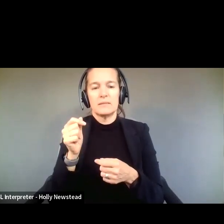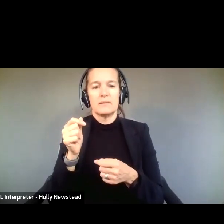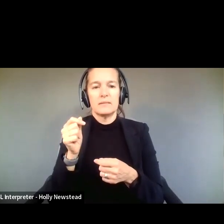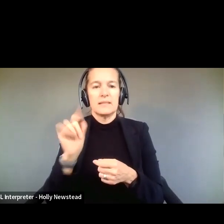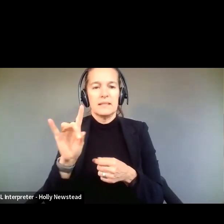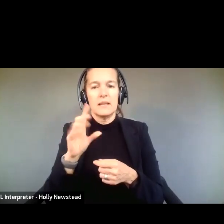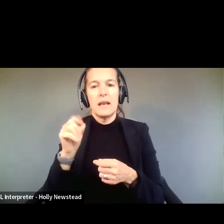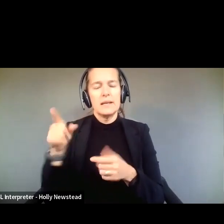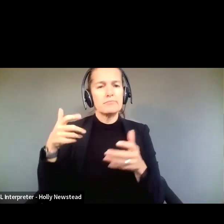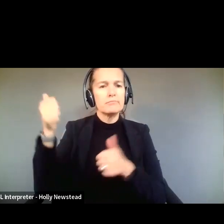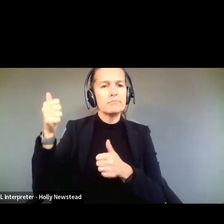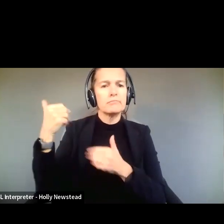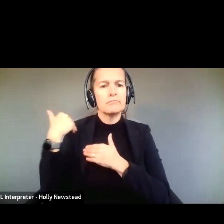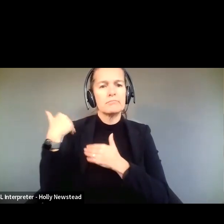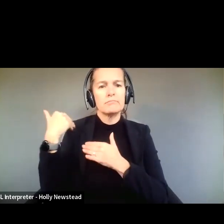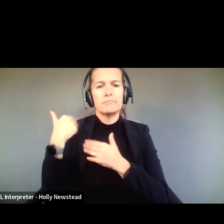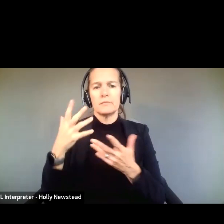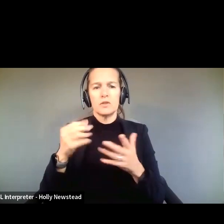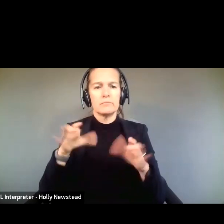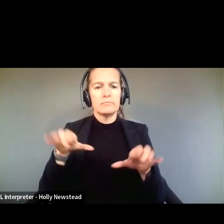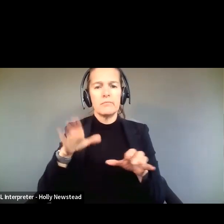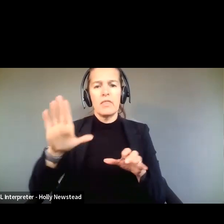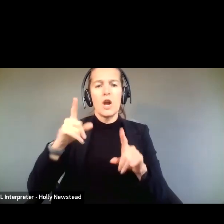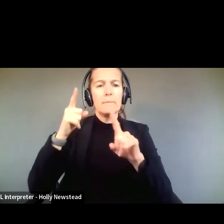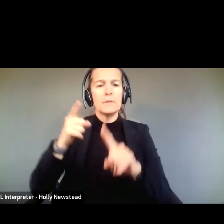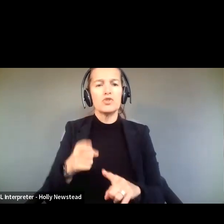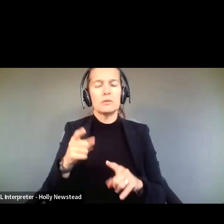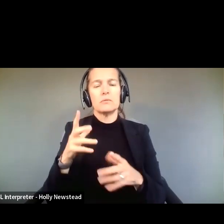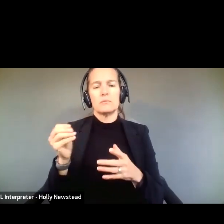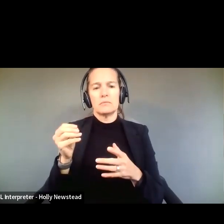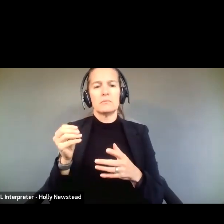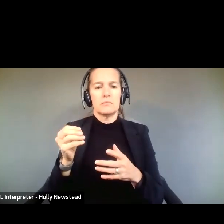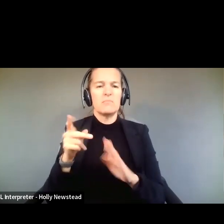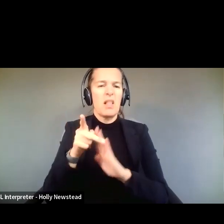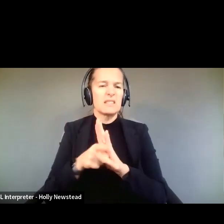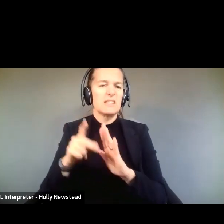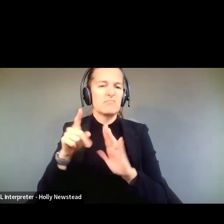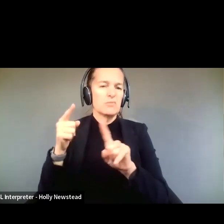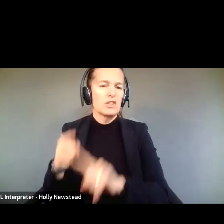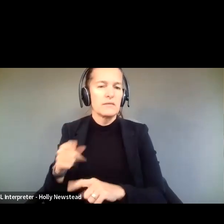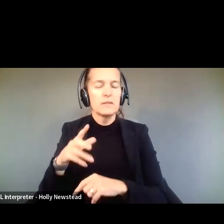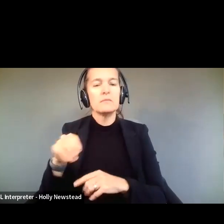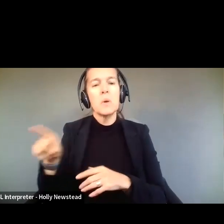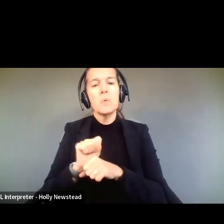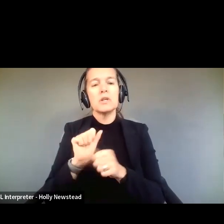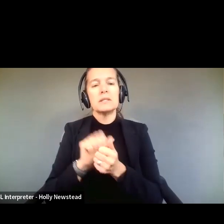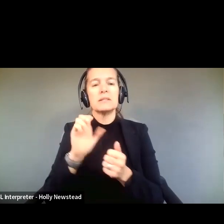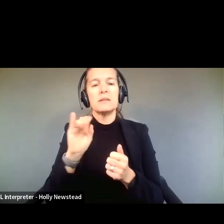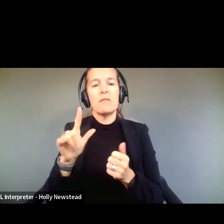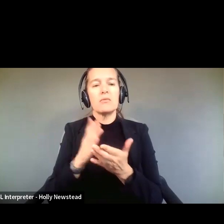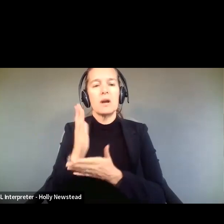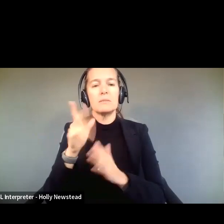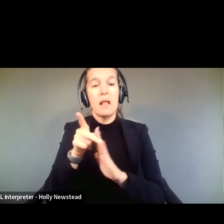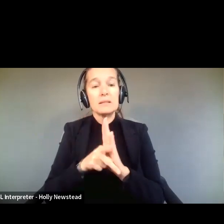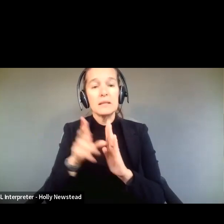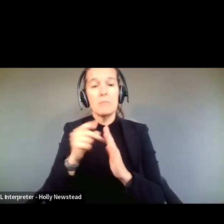for carrying out the Council's mission, goals, and policy objectives. He has worked in civil rights policy and programs for more